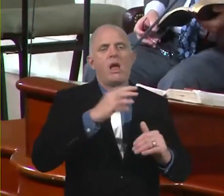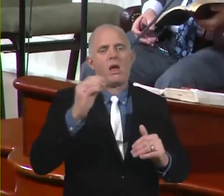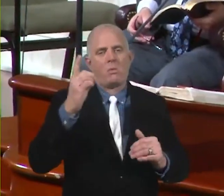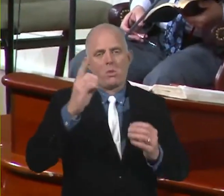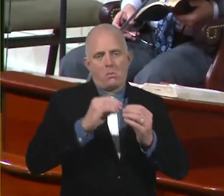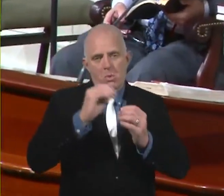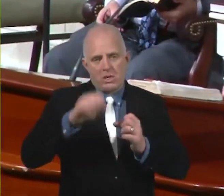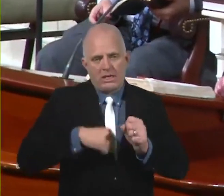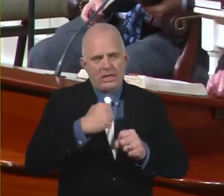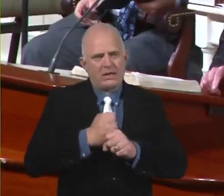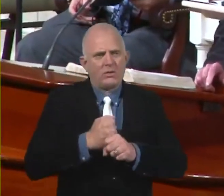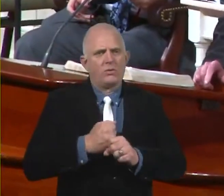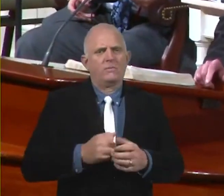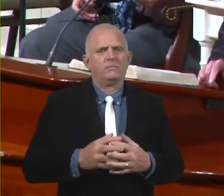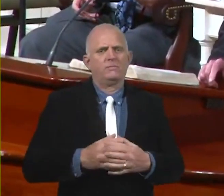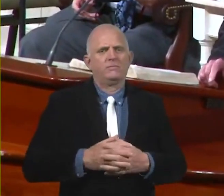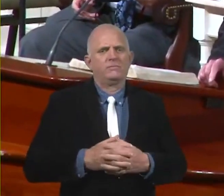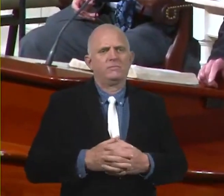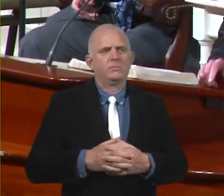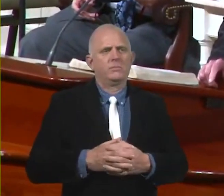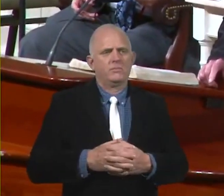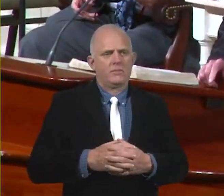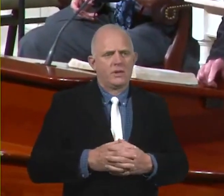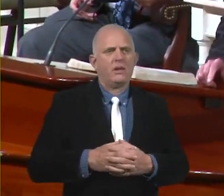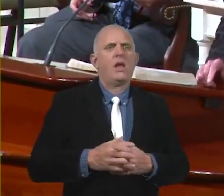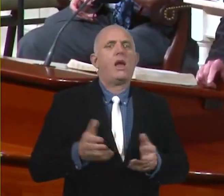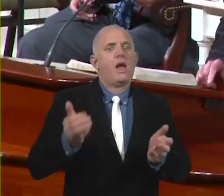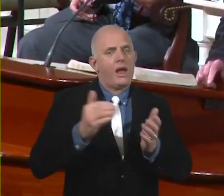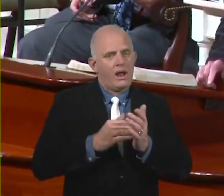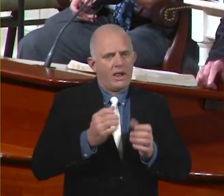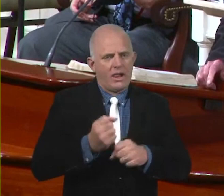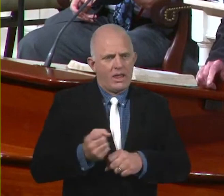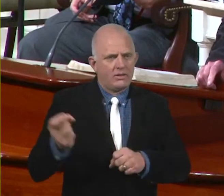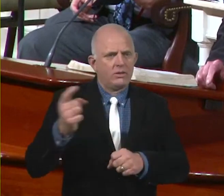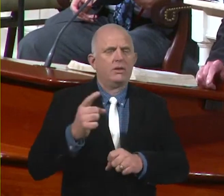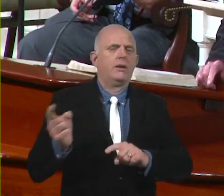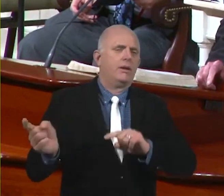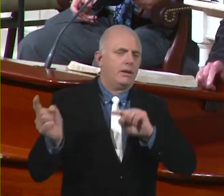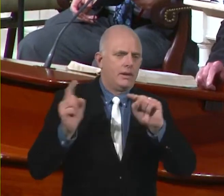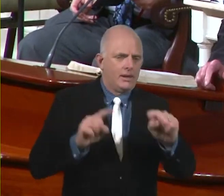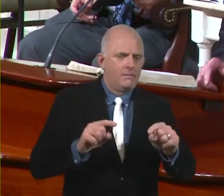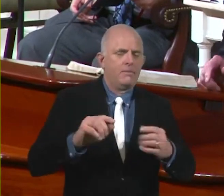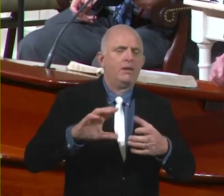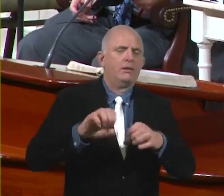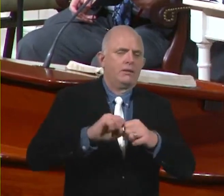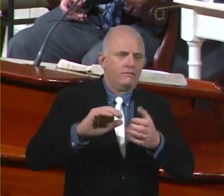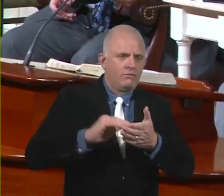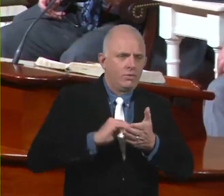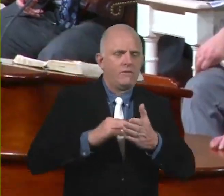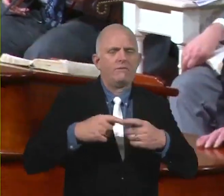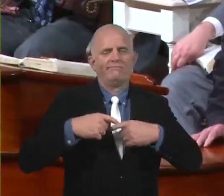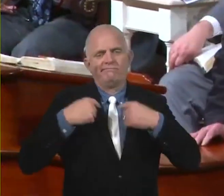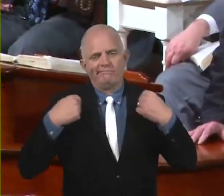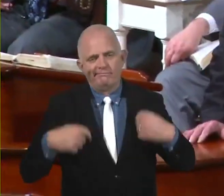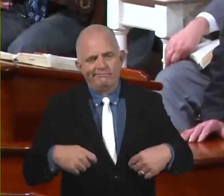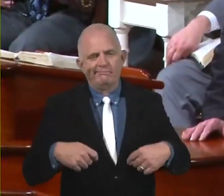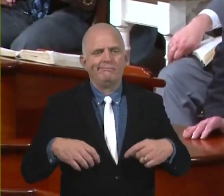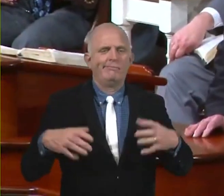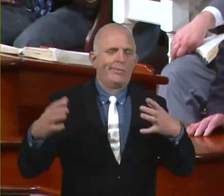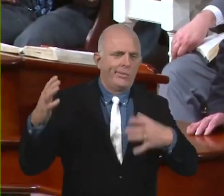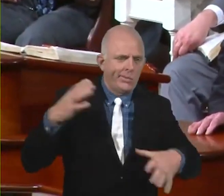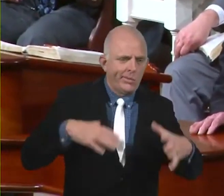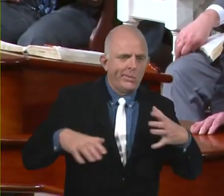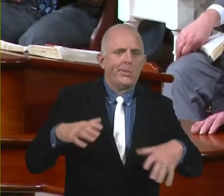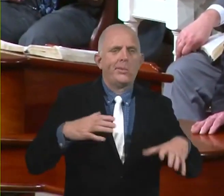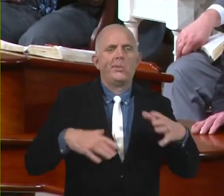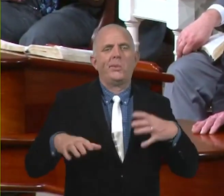there, then he would, the next year, they got to do it again. And then the priest has to go in there and wear that robe and